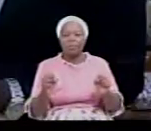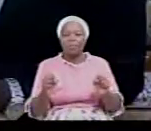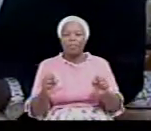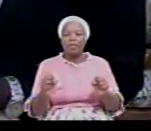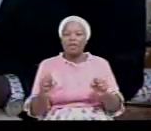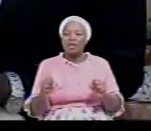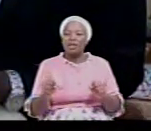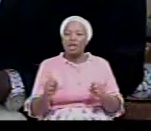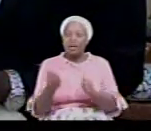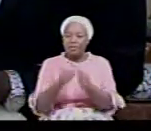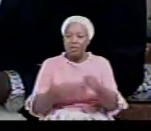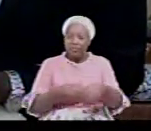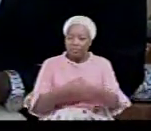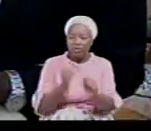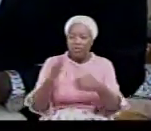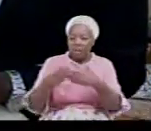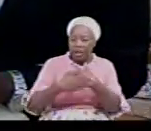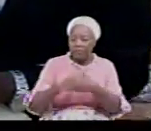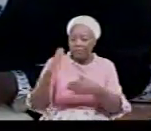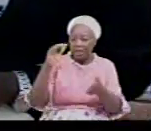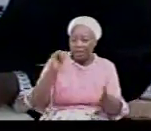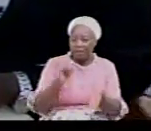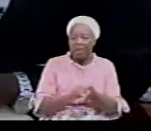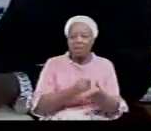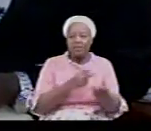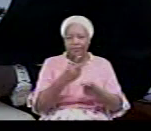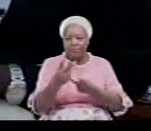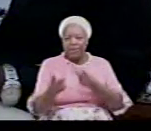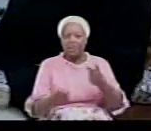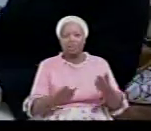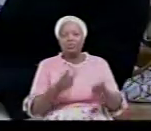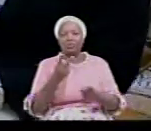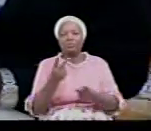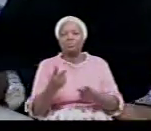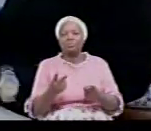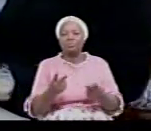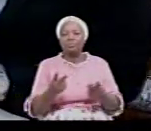follows after that visitation.